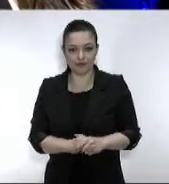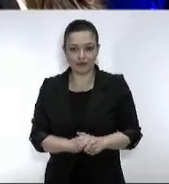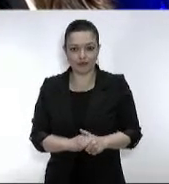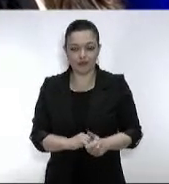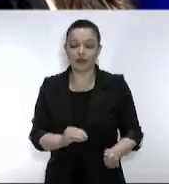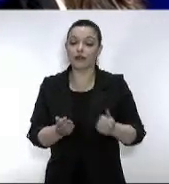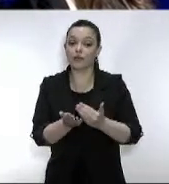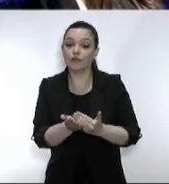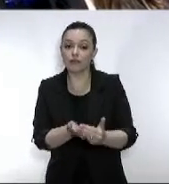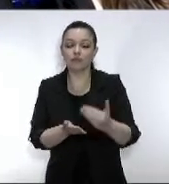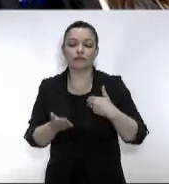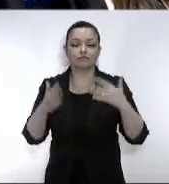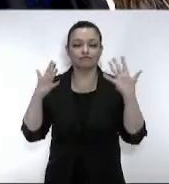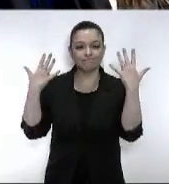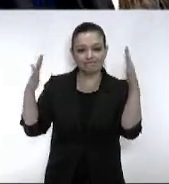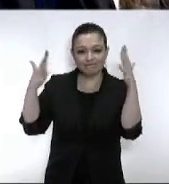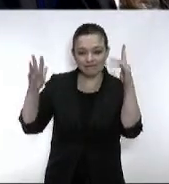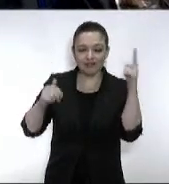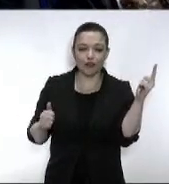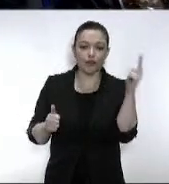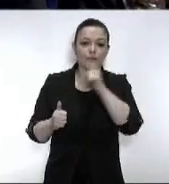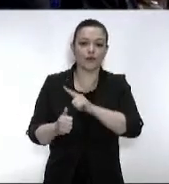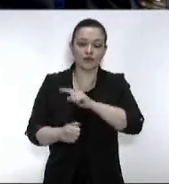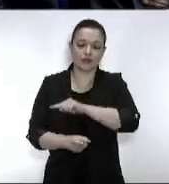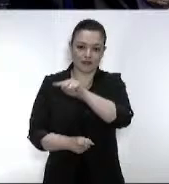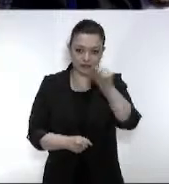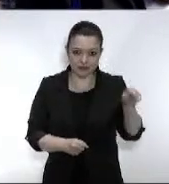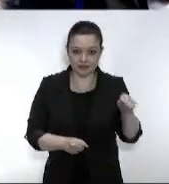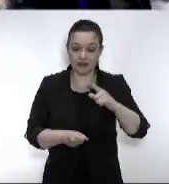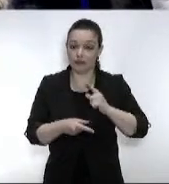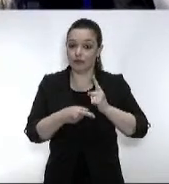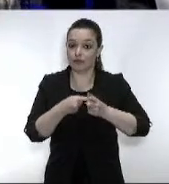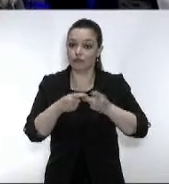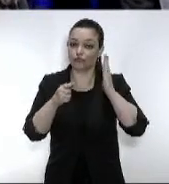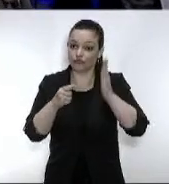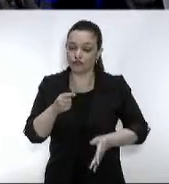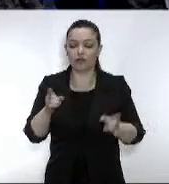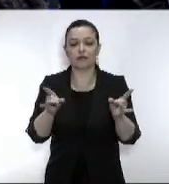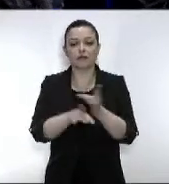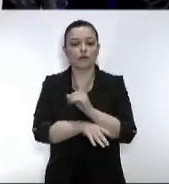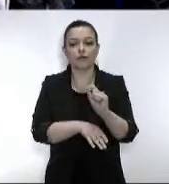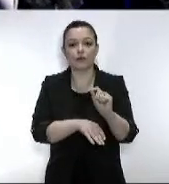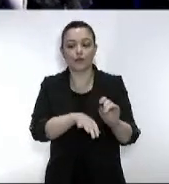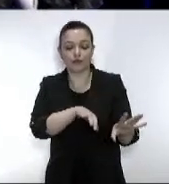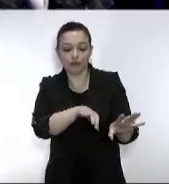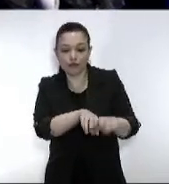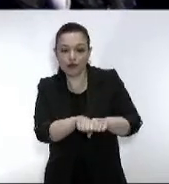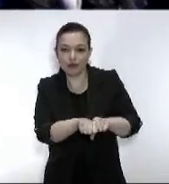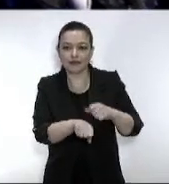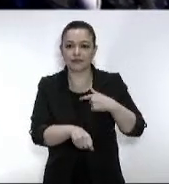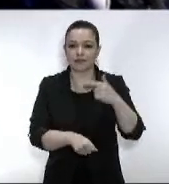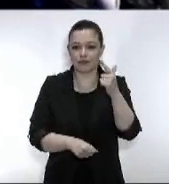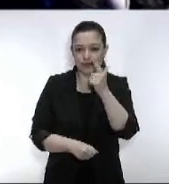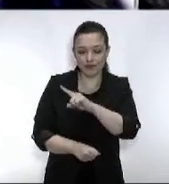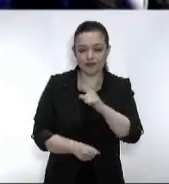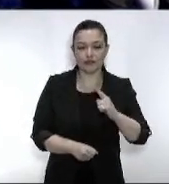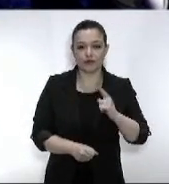to start congratulating your conquest, which is of great value for being the